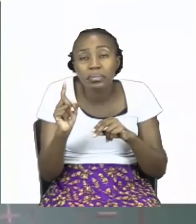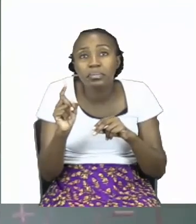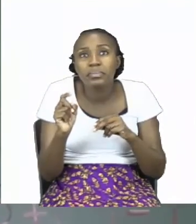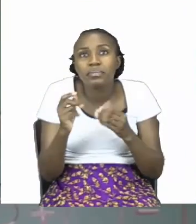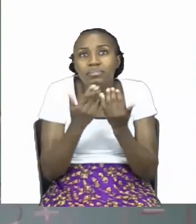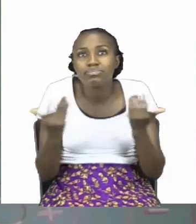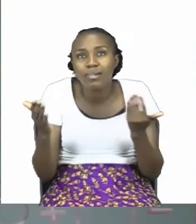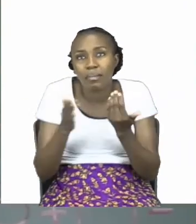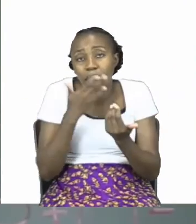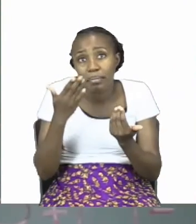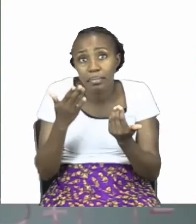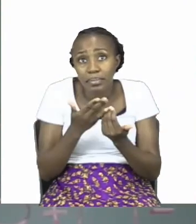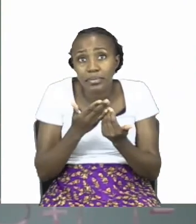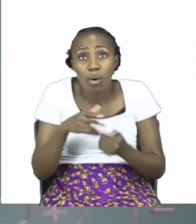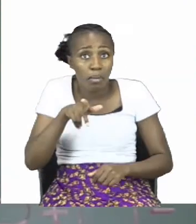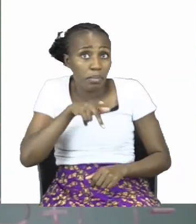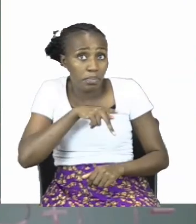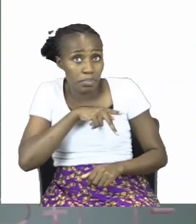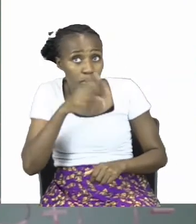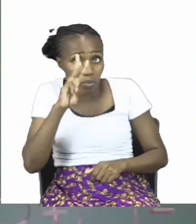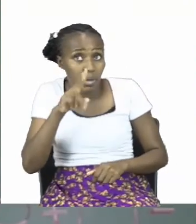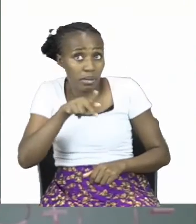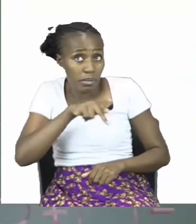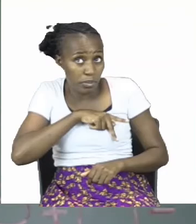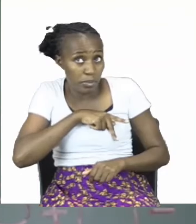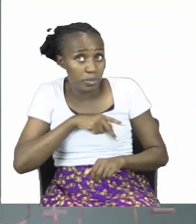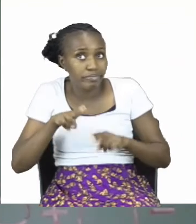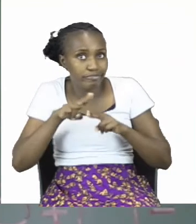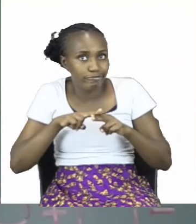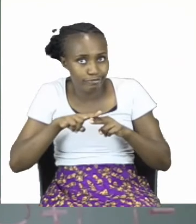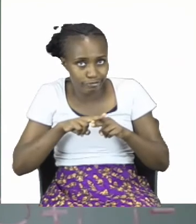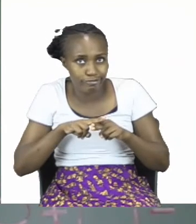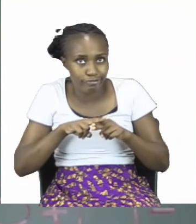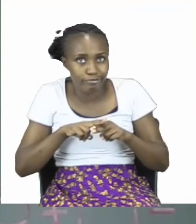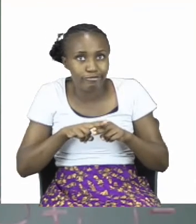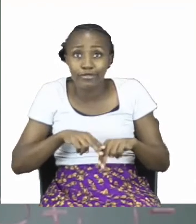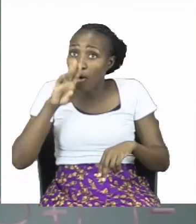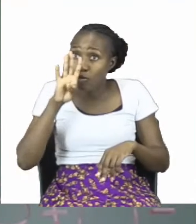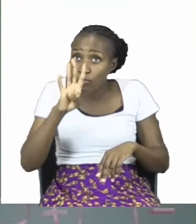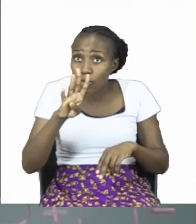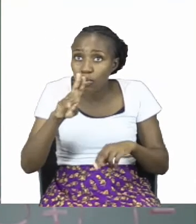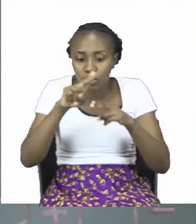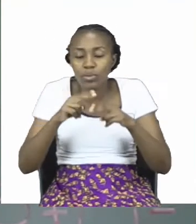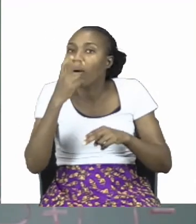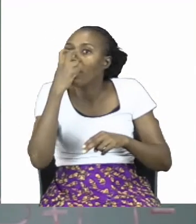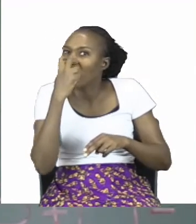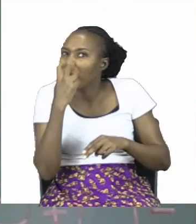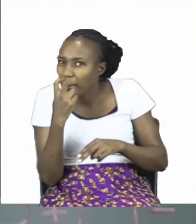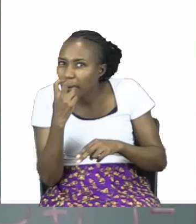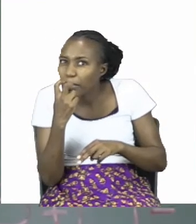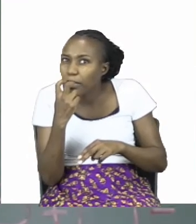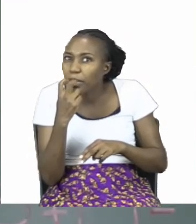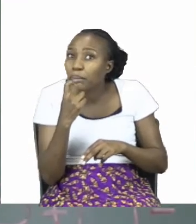that's light green. If your answer is 3, that's purple. If your answer is 4,